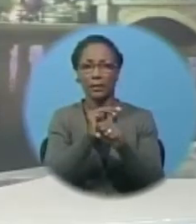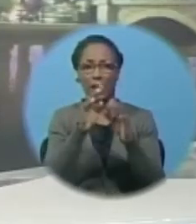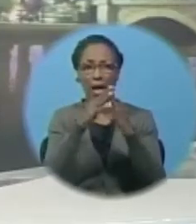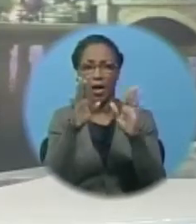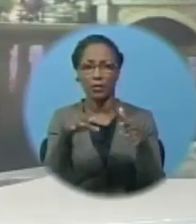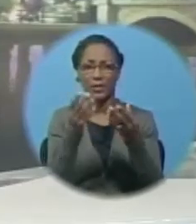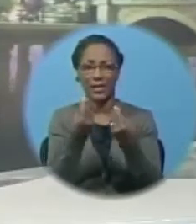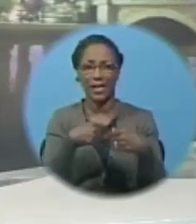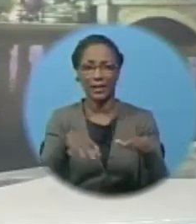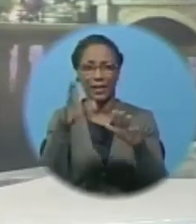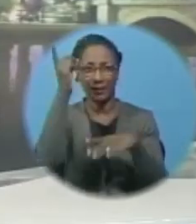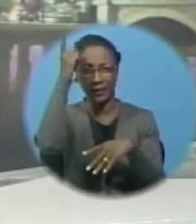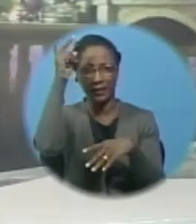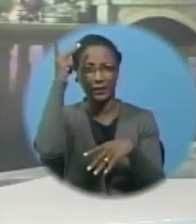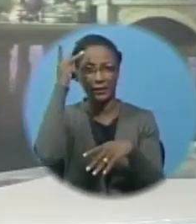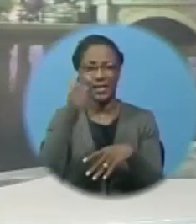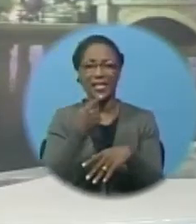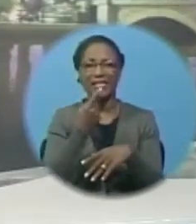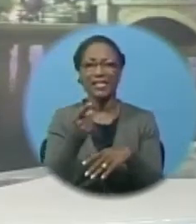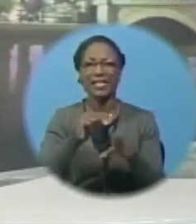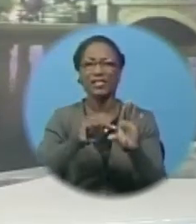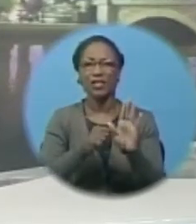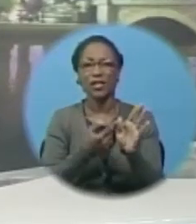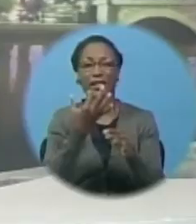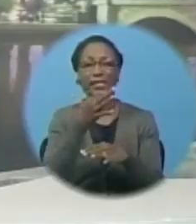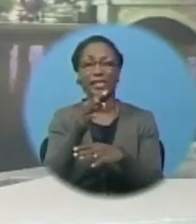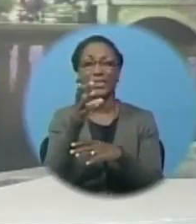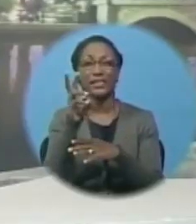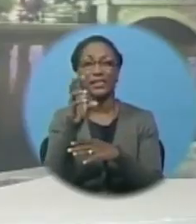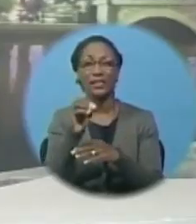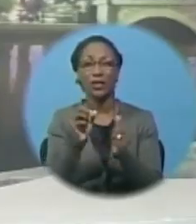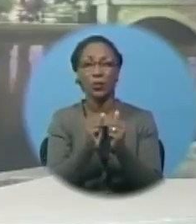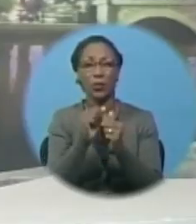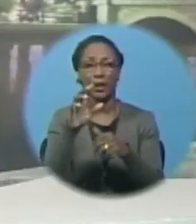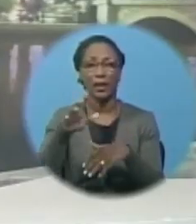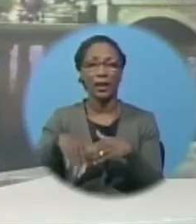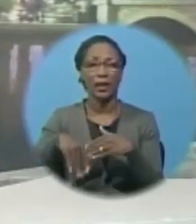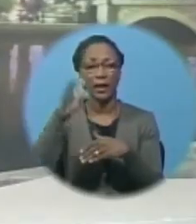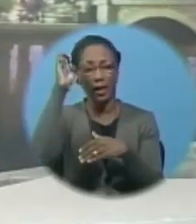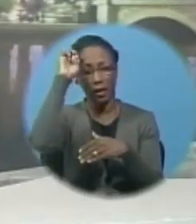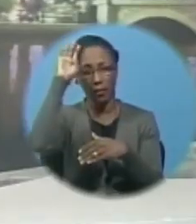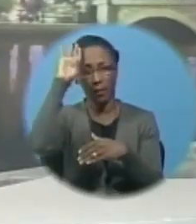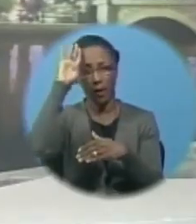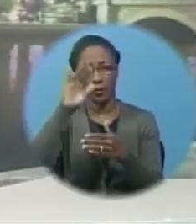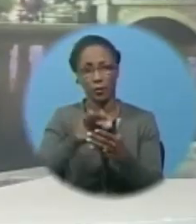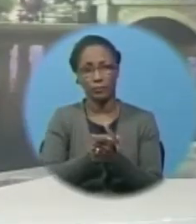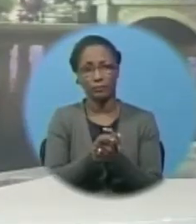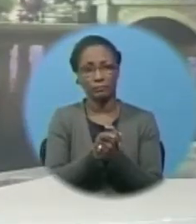Kelman said Phase 1 started in the 1960s with the late Errol Barrow.